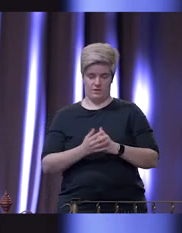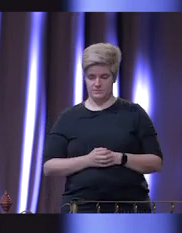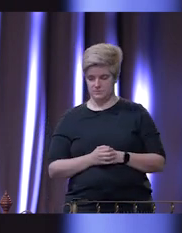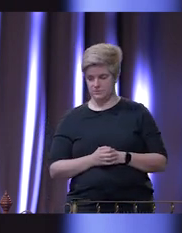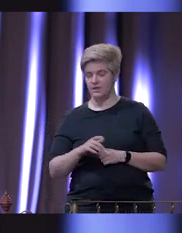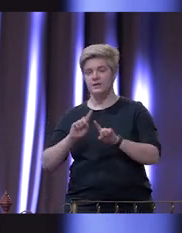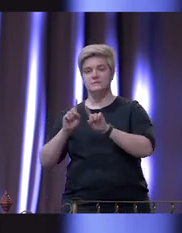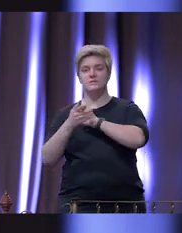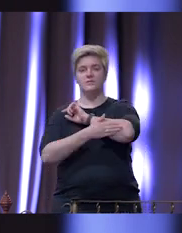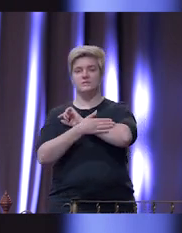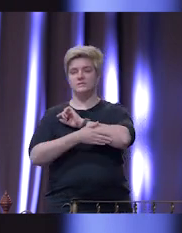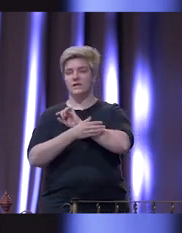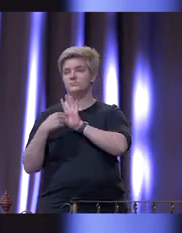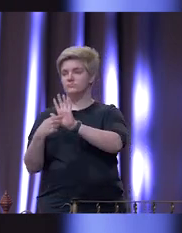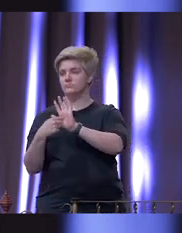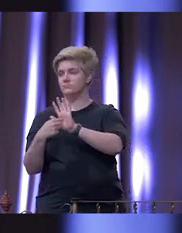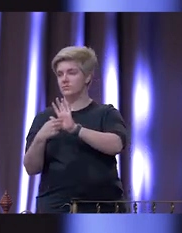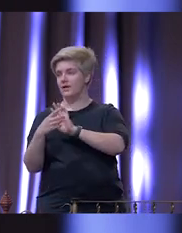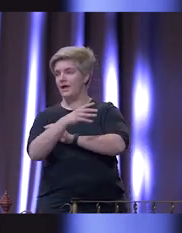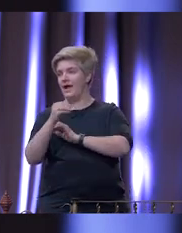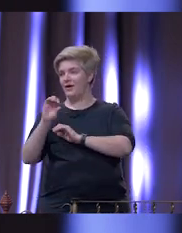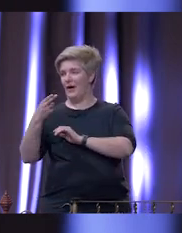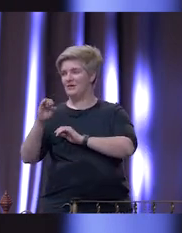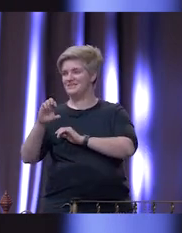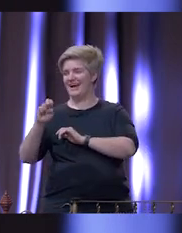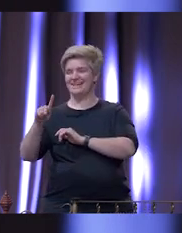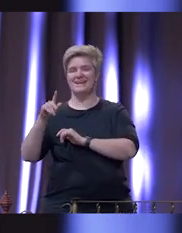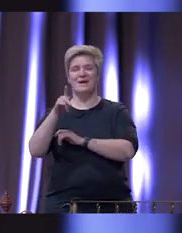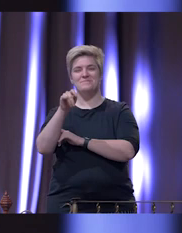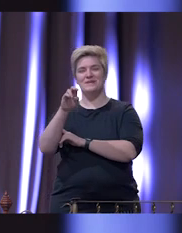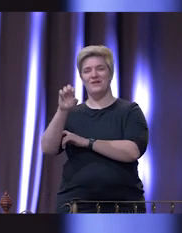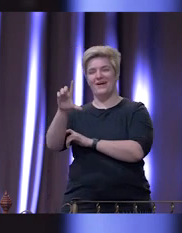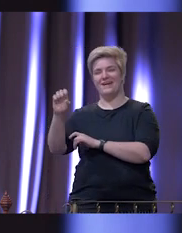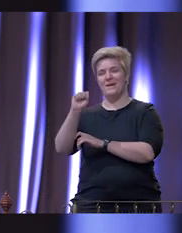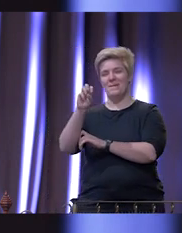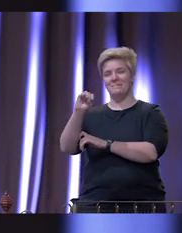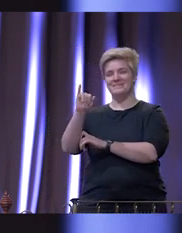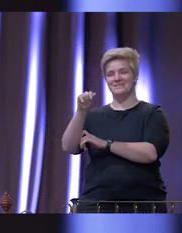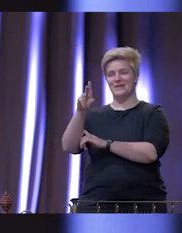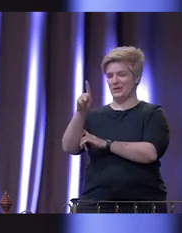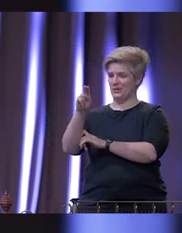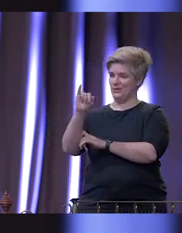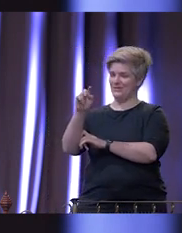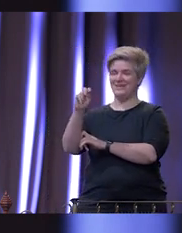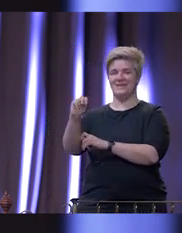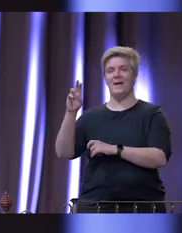and Kaskaskia nations of Illinois Confederacy, and the Ho-Chunk, Kickapoo,